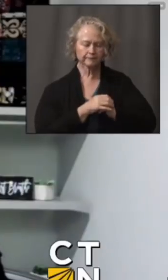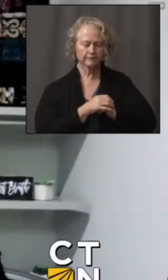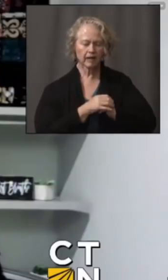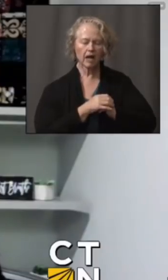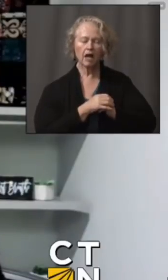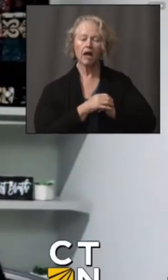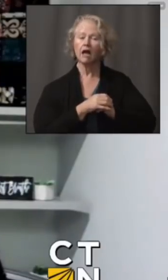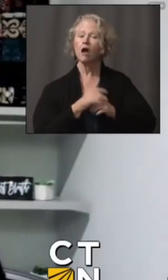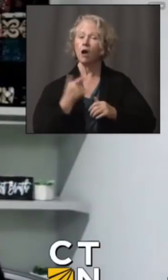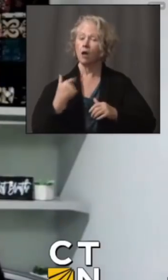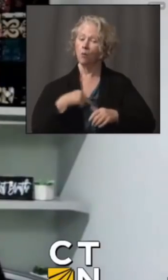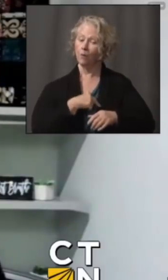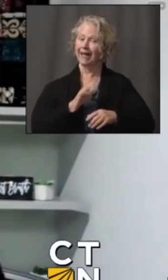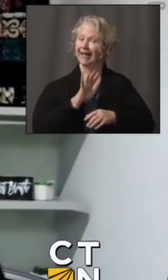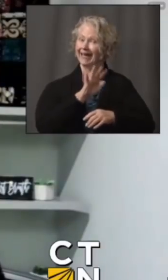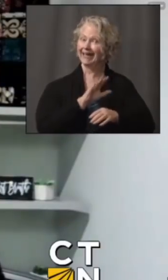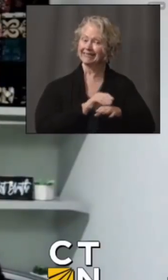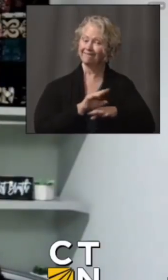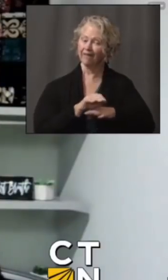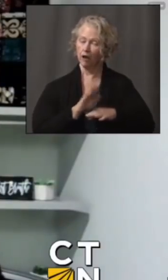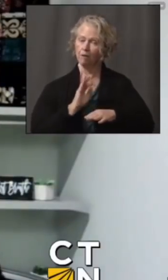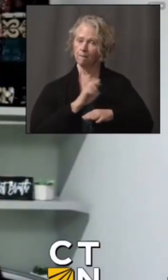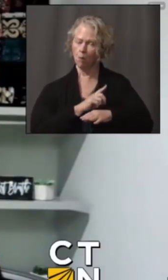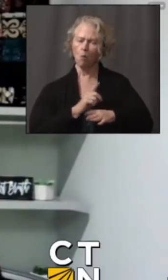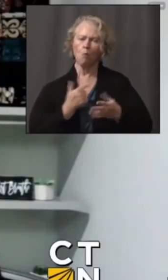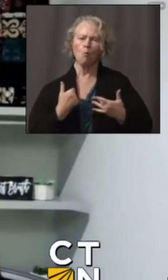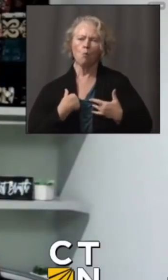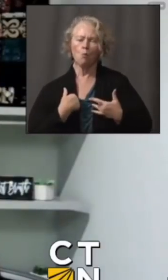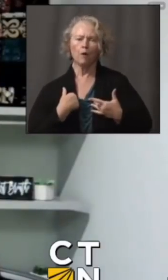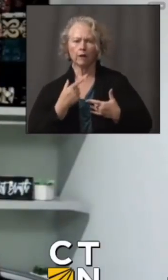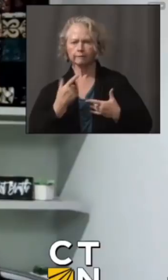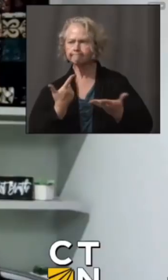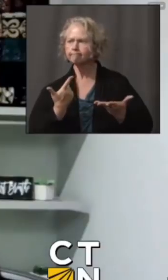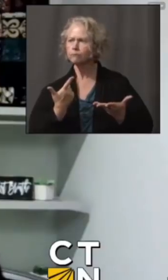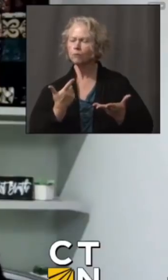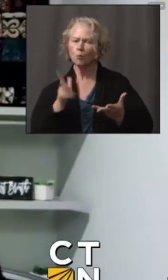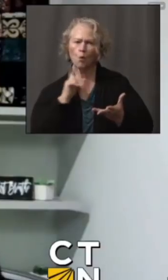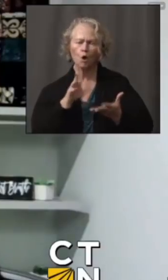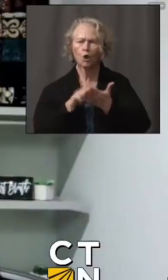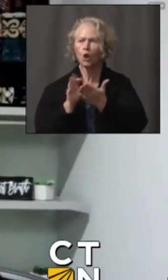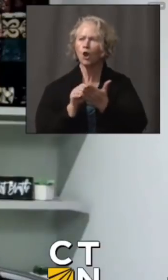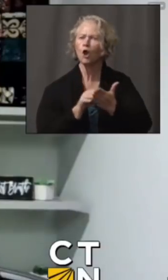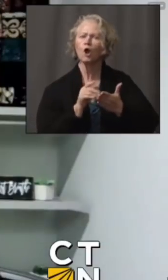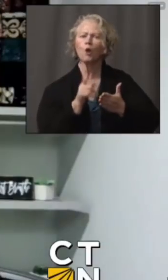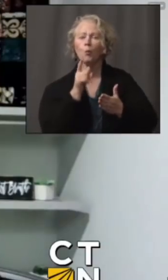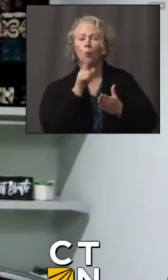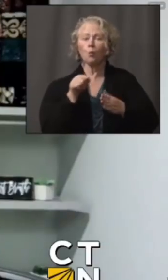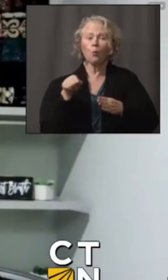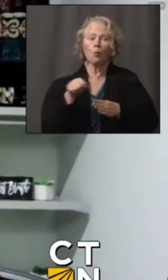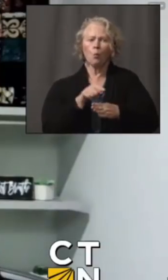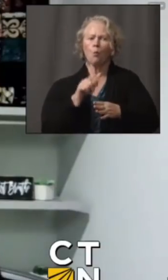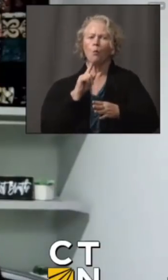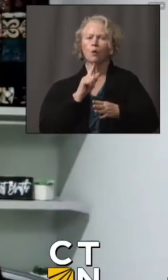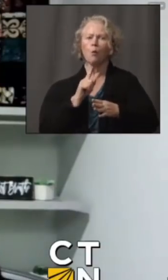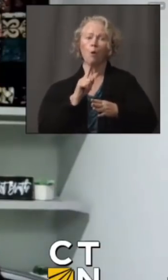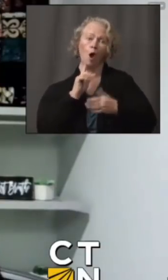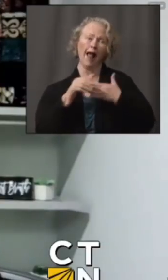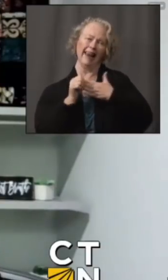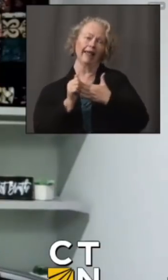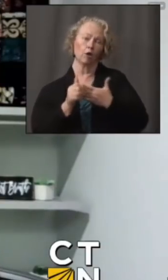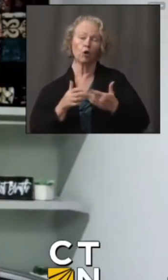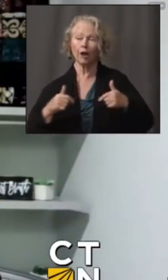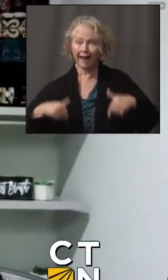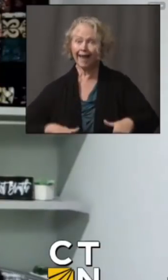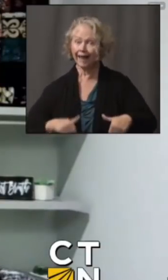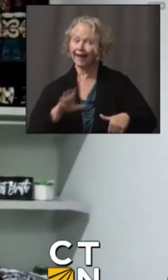board, we certainly are looking to learn from states that have been leaders in this pandemic. In Connecticut, I